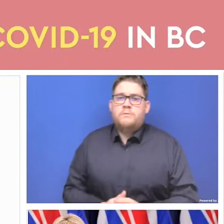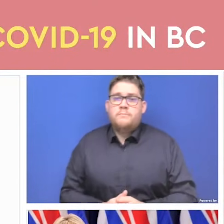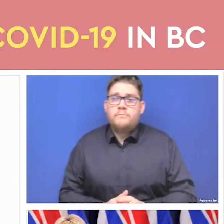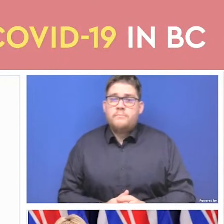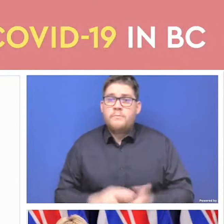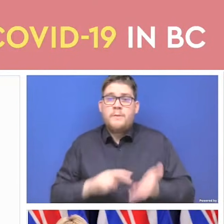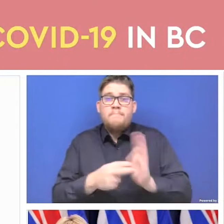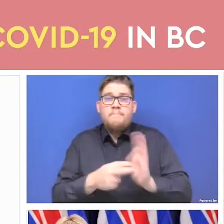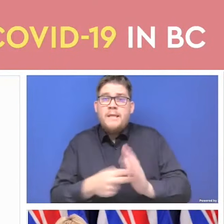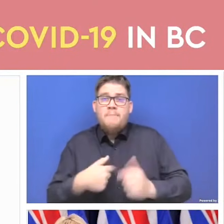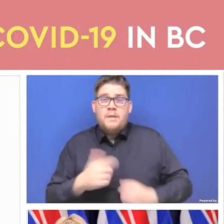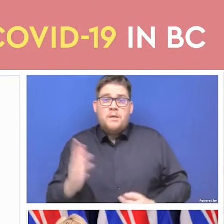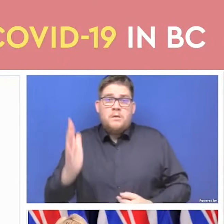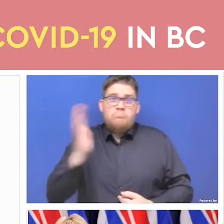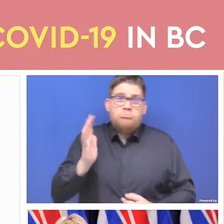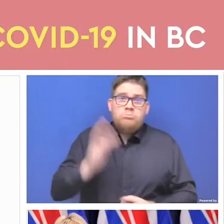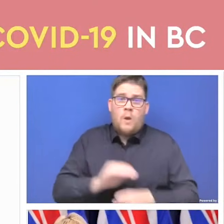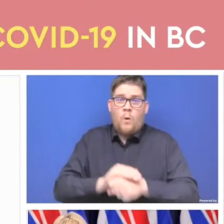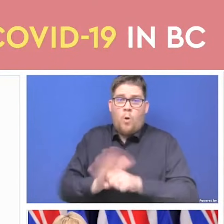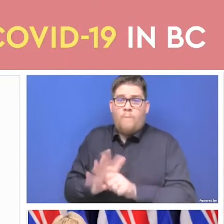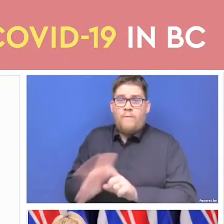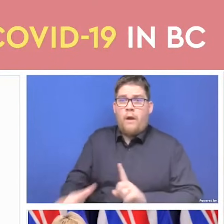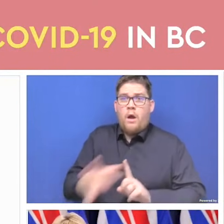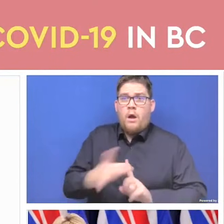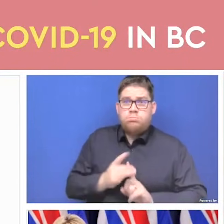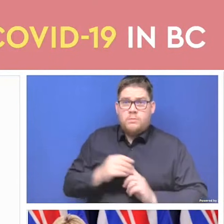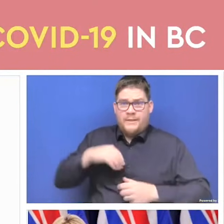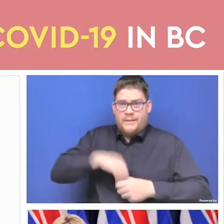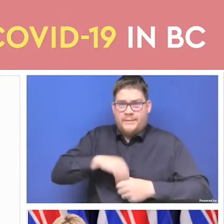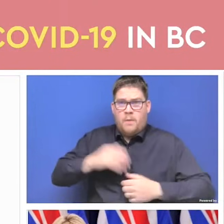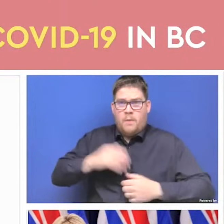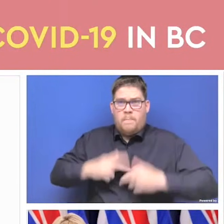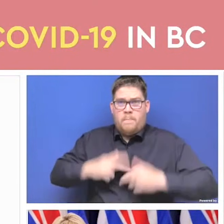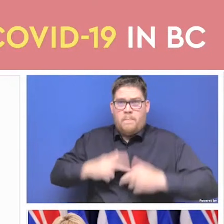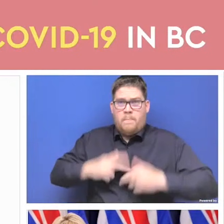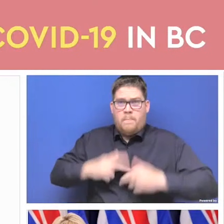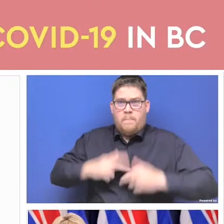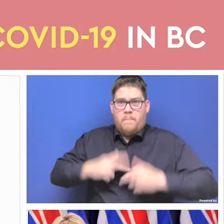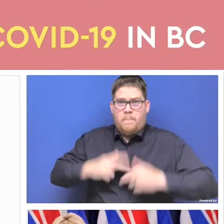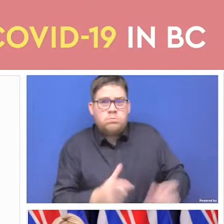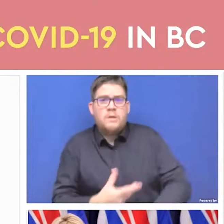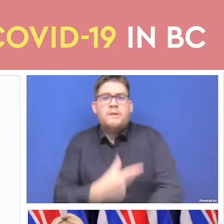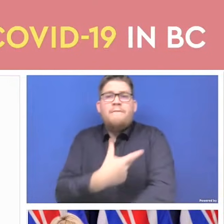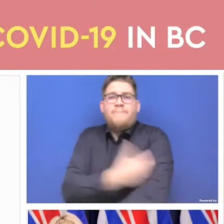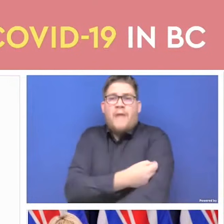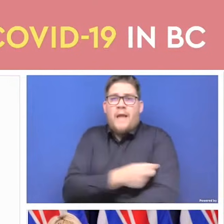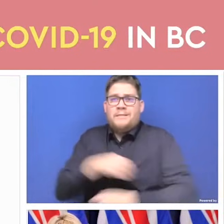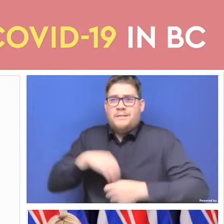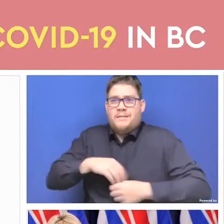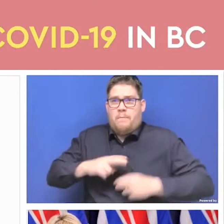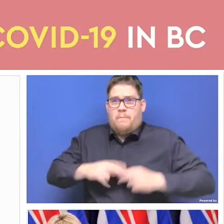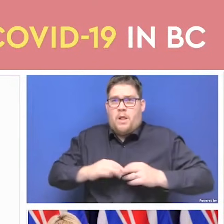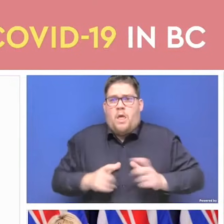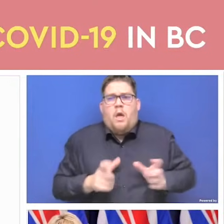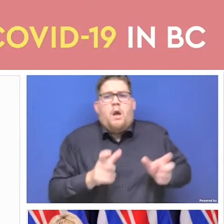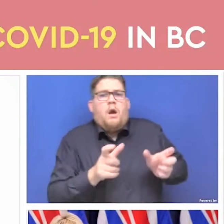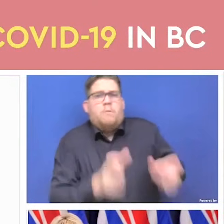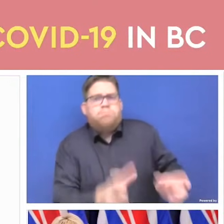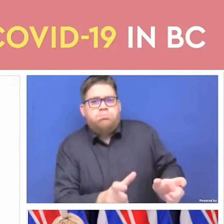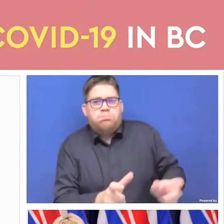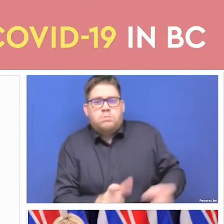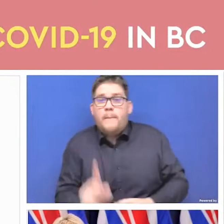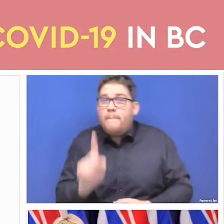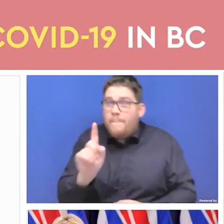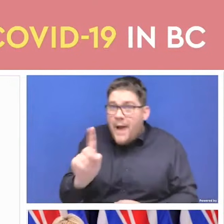And the vaccine effectiveness is a way of measuring that real-world protection. And what we have seen is that the cell-mediated